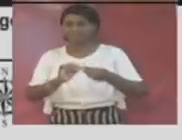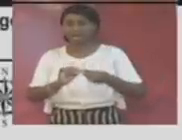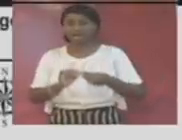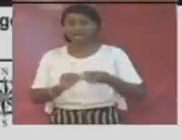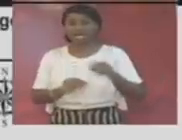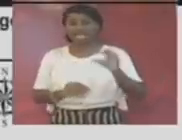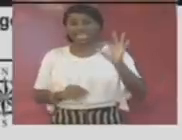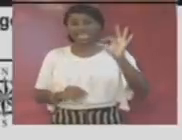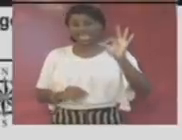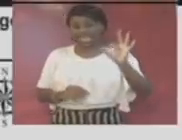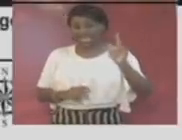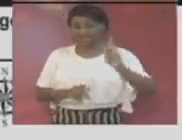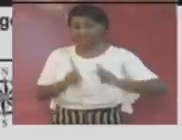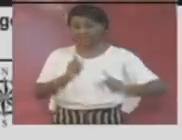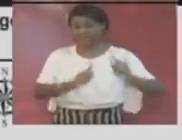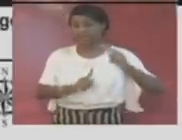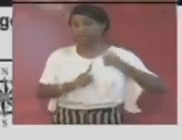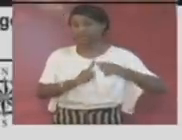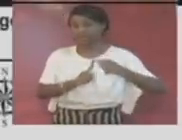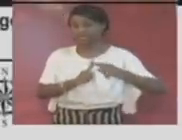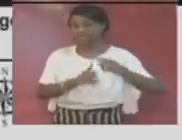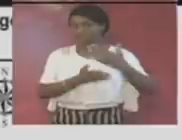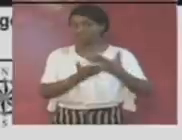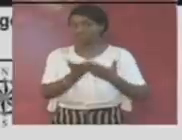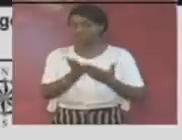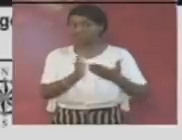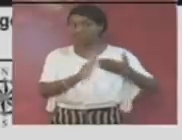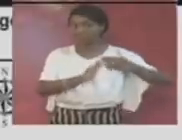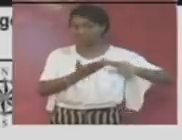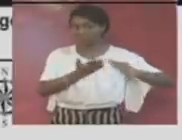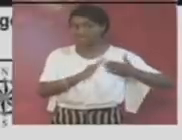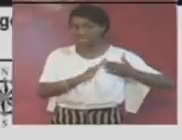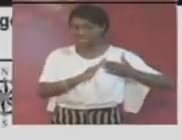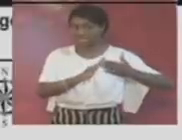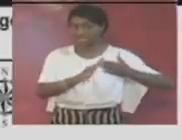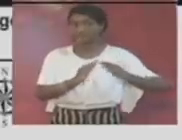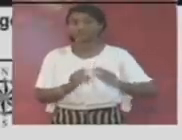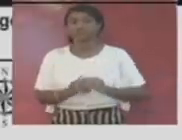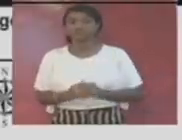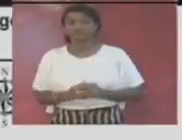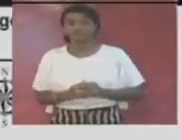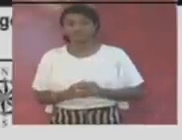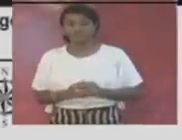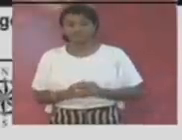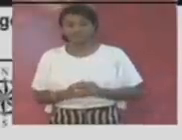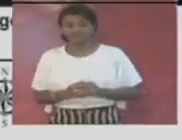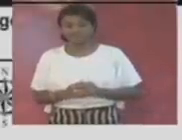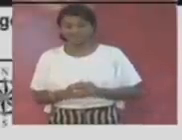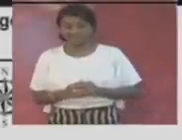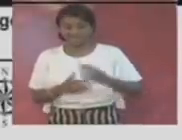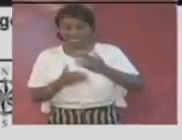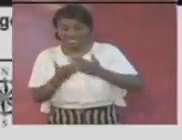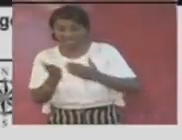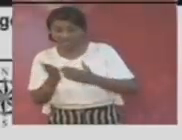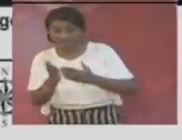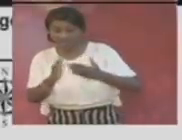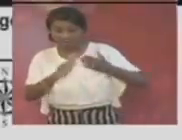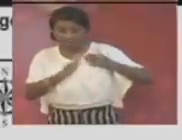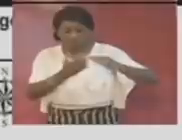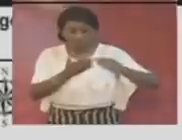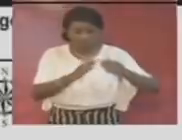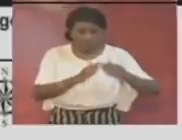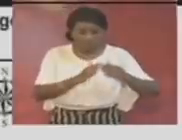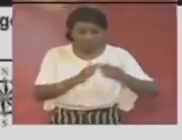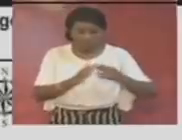9 cases in a given community, and the blue outlines around certain communities